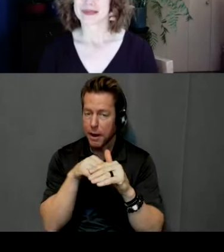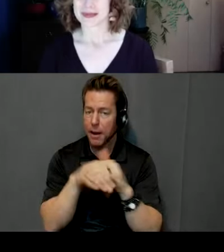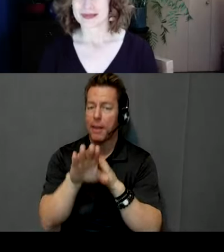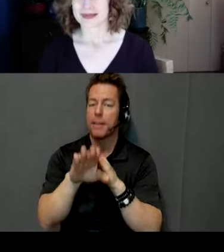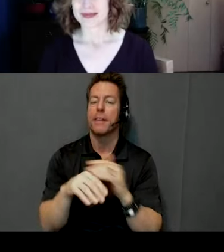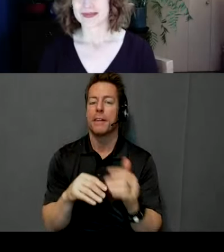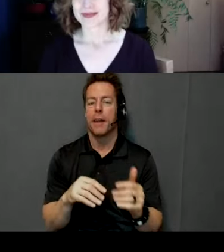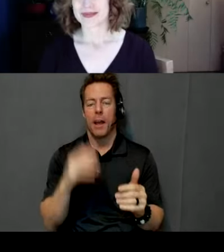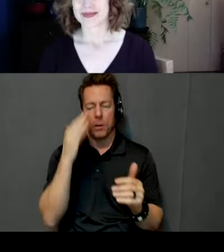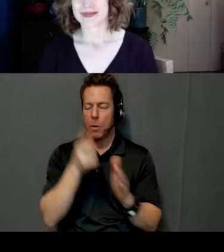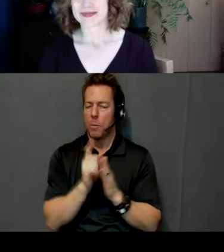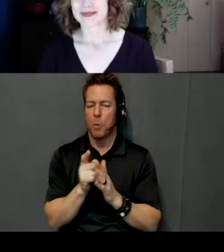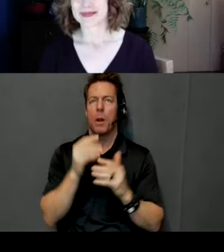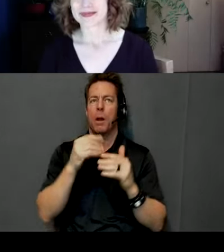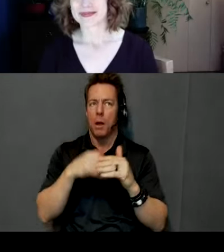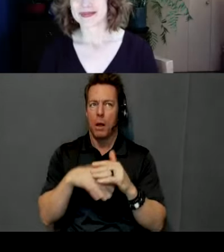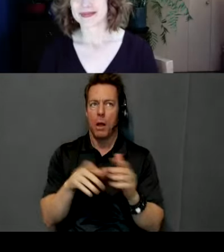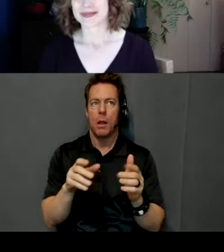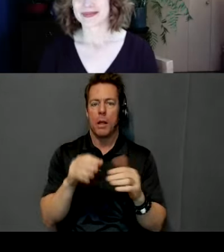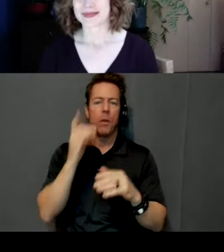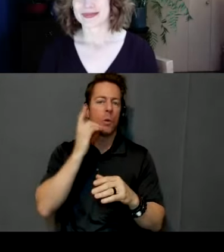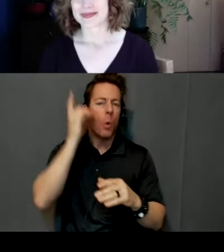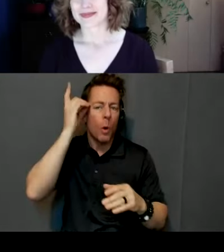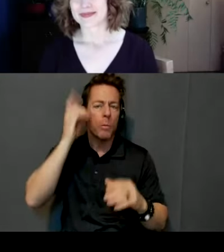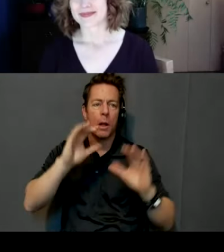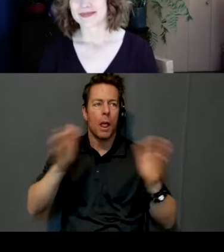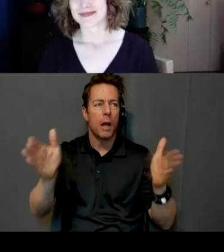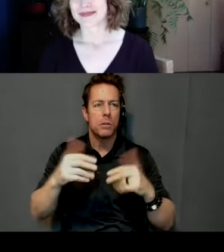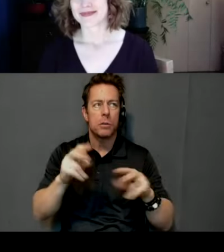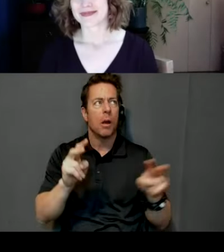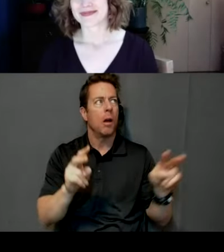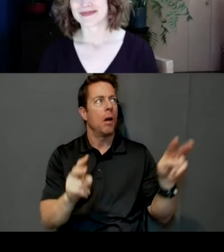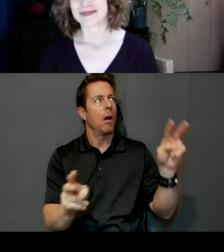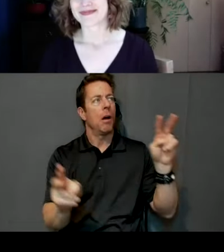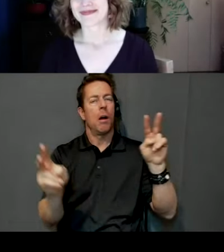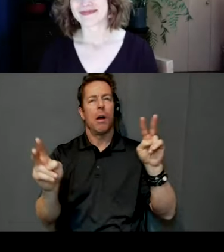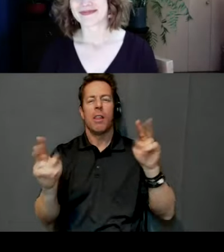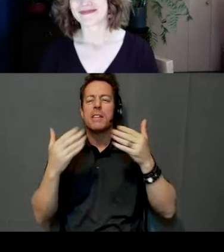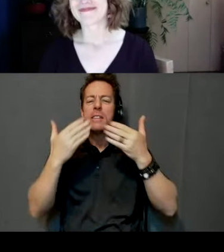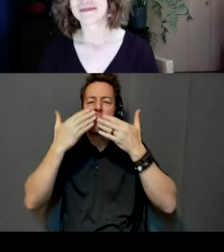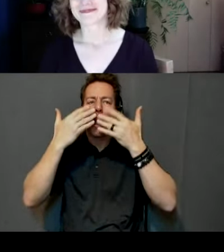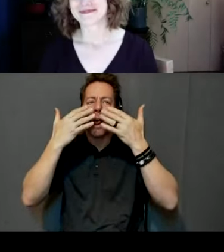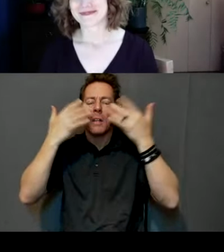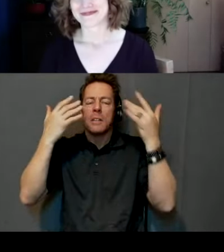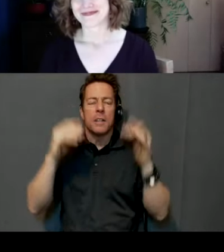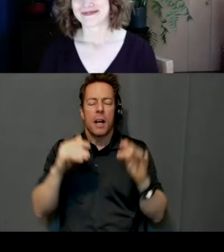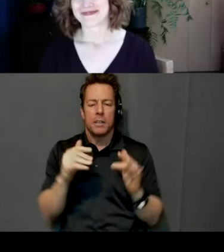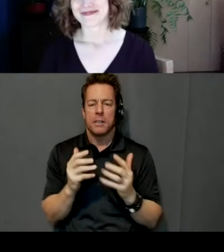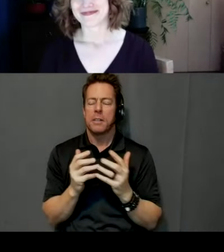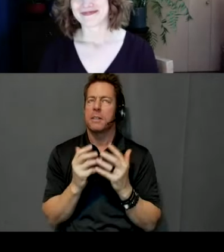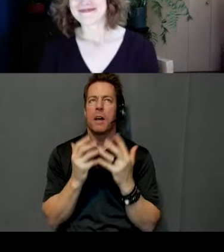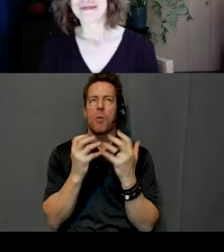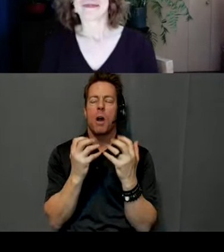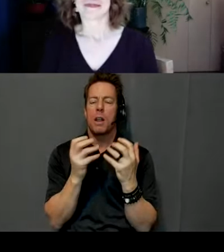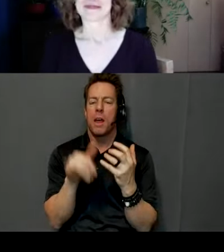I knew the moment that I stepped foot in those dorms and in those classrooms and with those smells that this is what I wanted to do with my life, and I just never